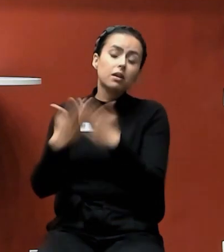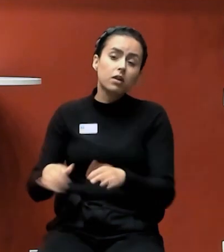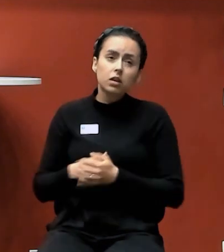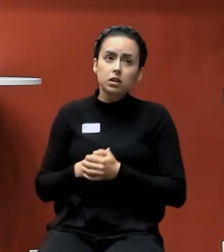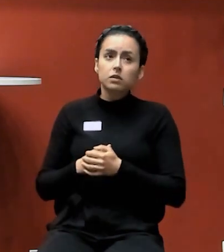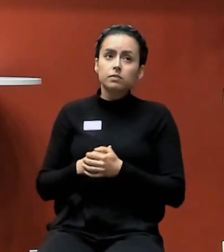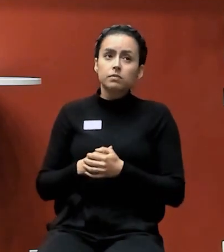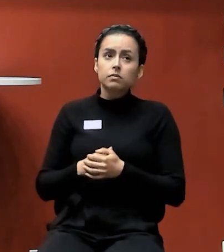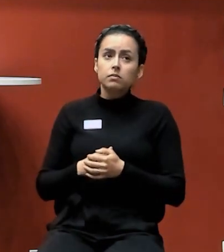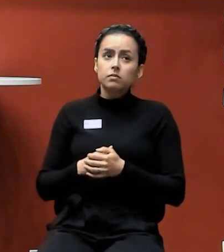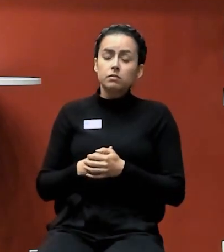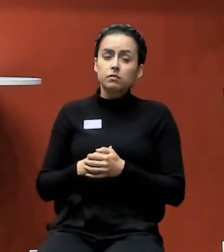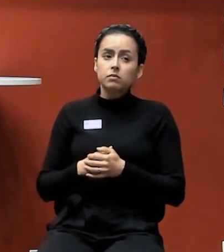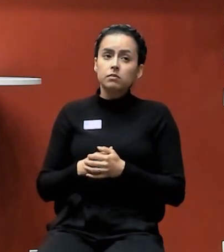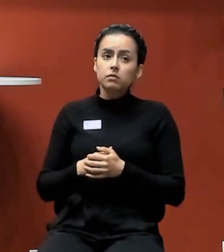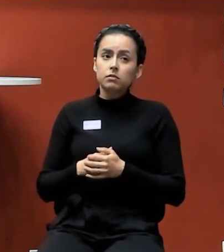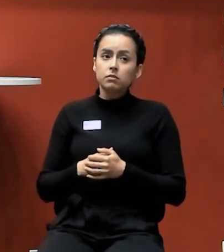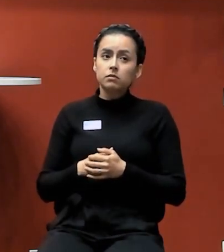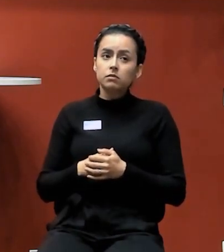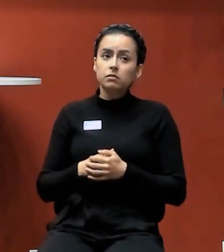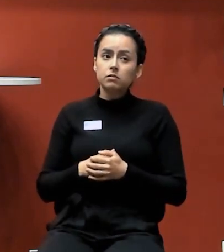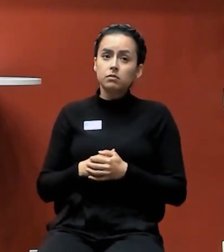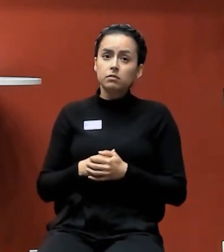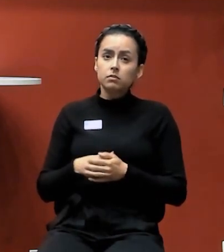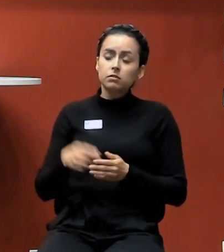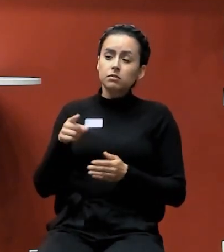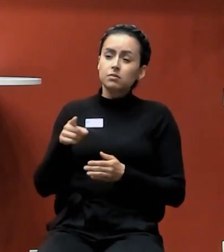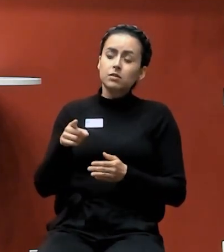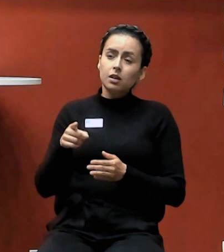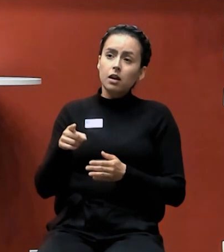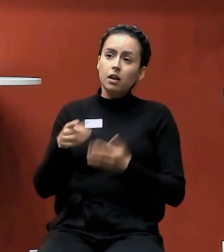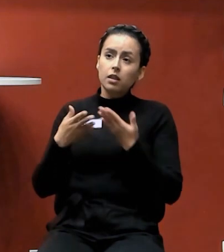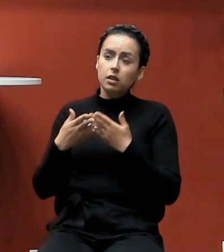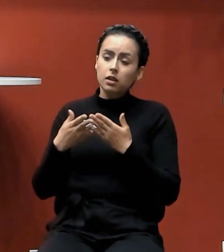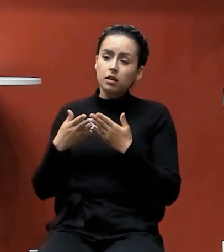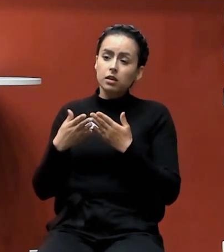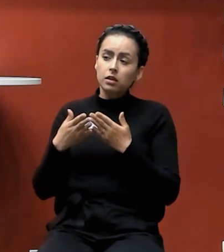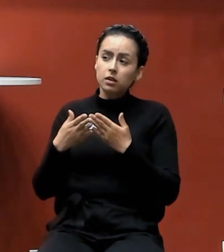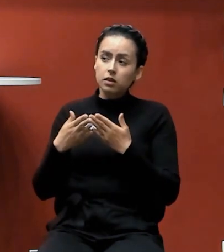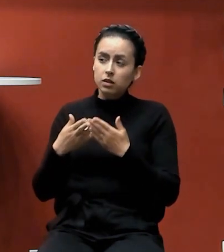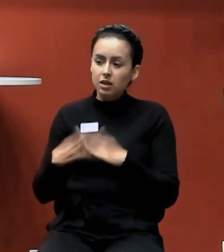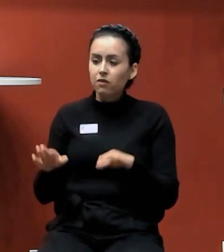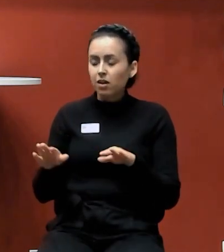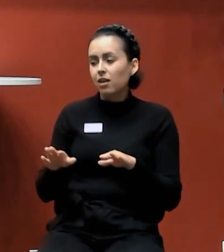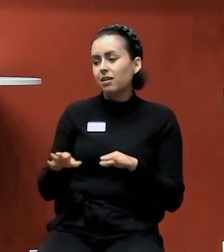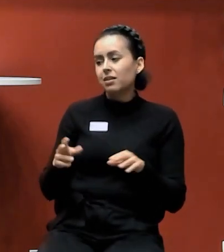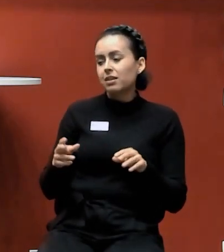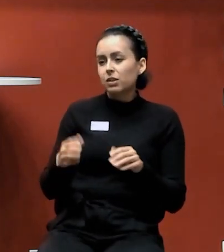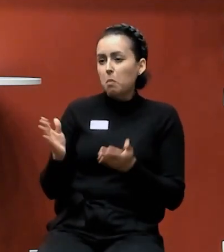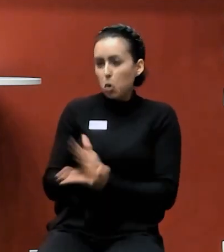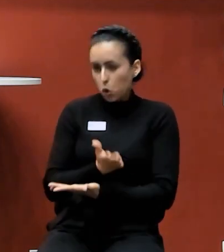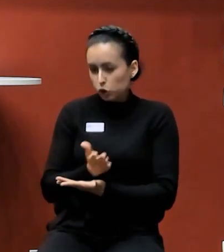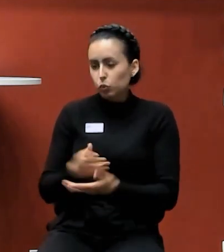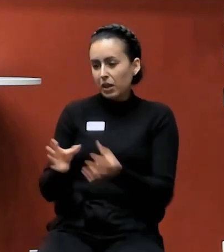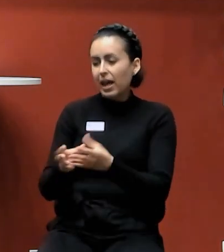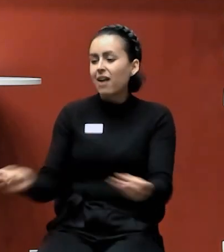And that way we take away that notion of, yeah, it's very nice, but it's really just tokenism. You know, it's